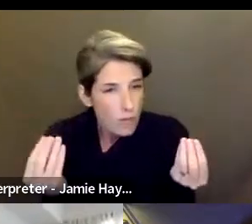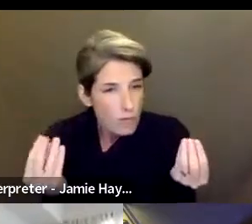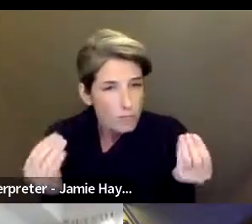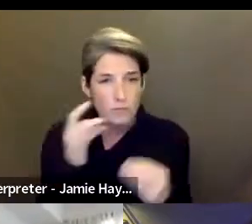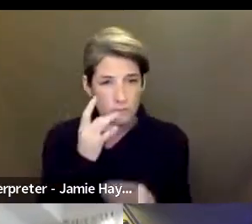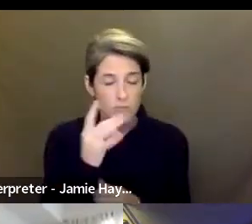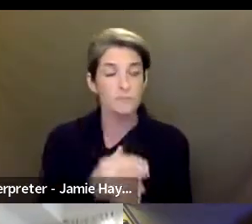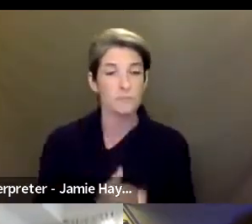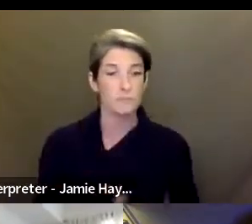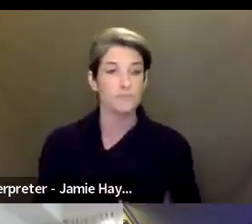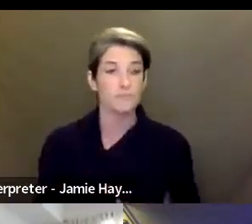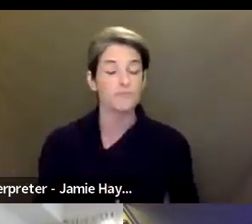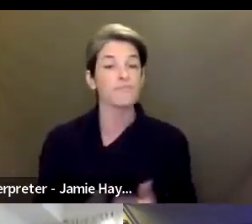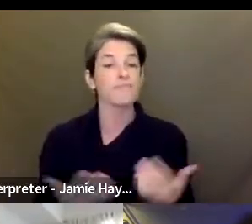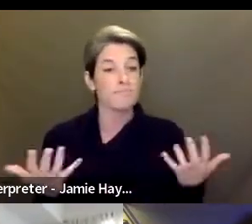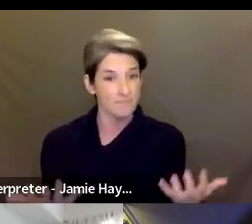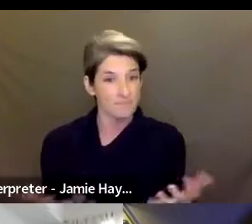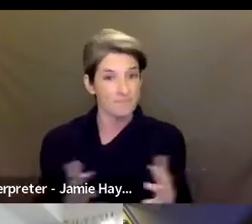And